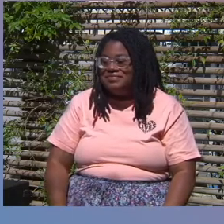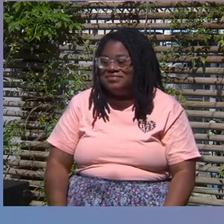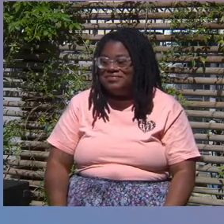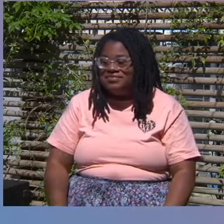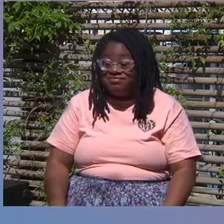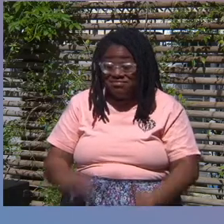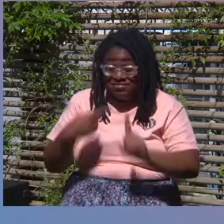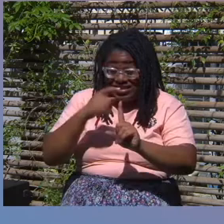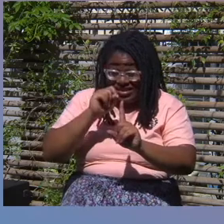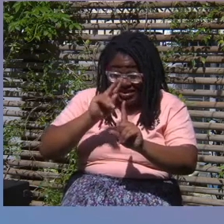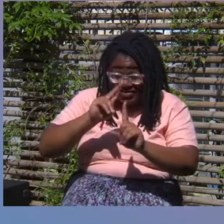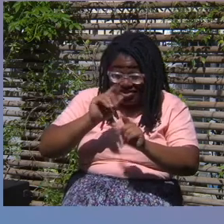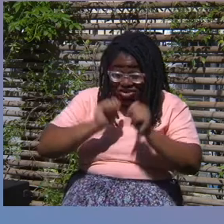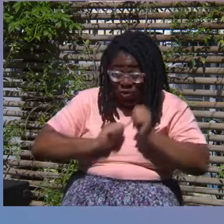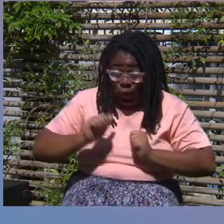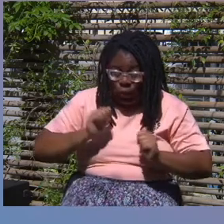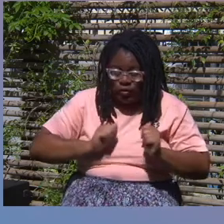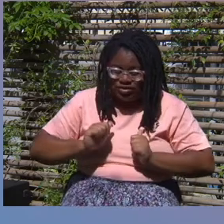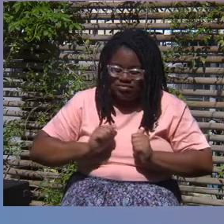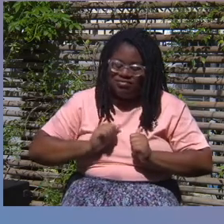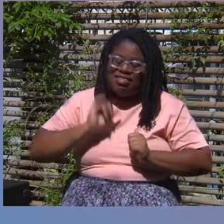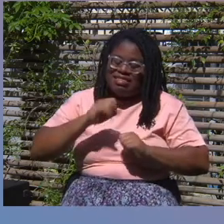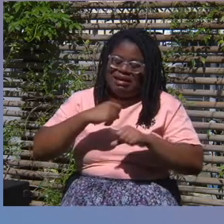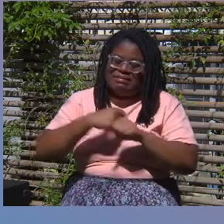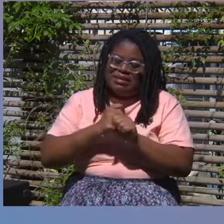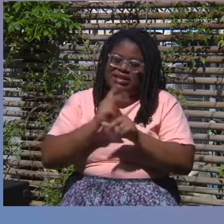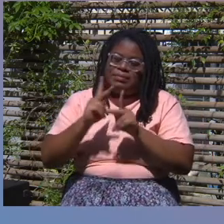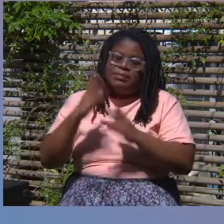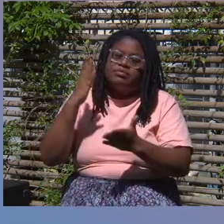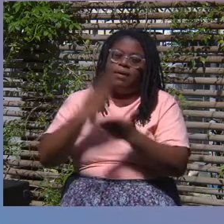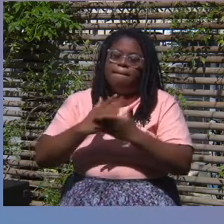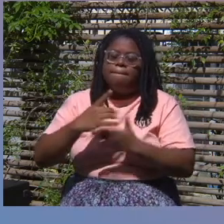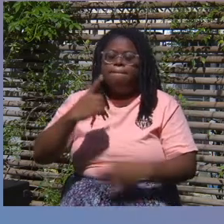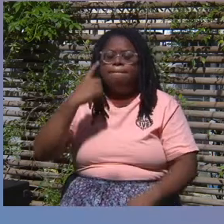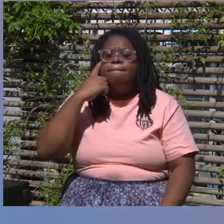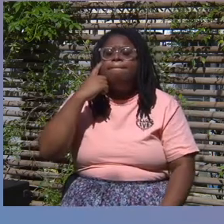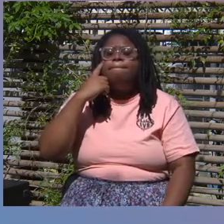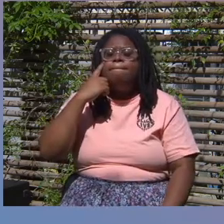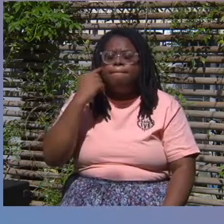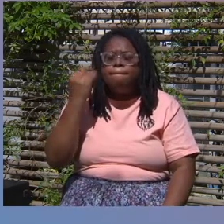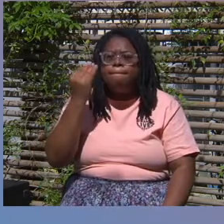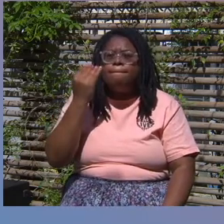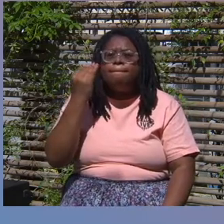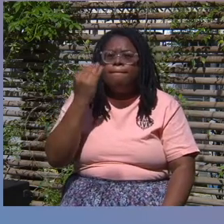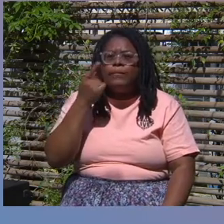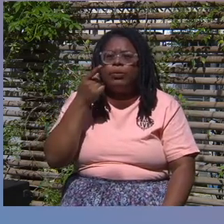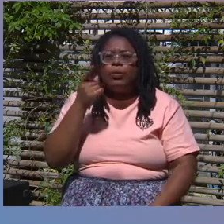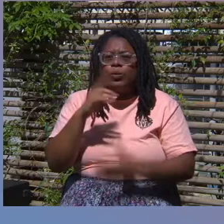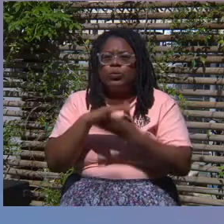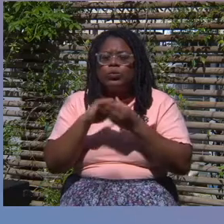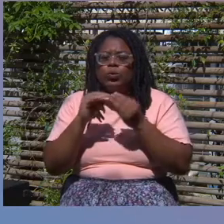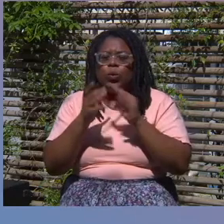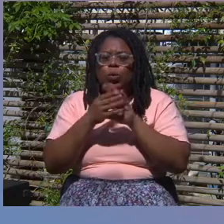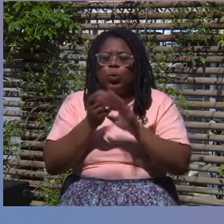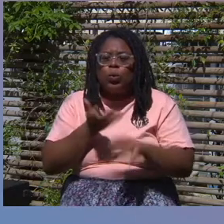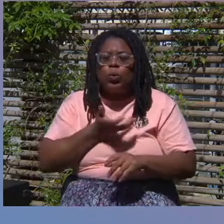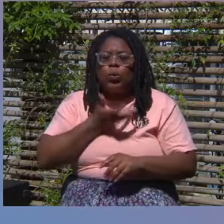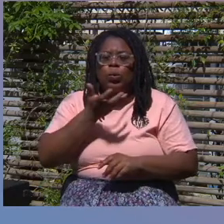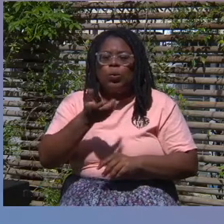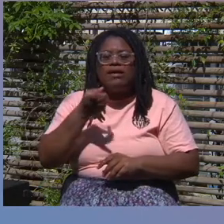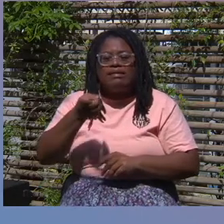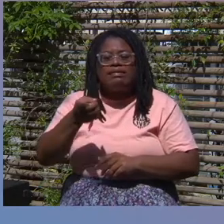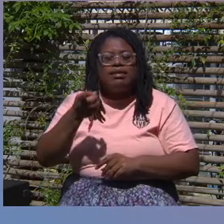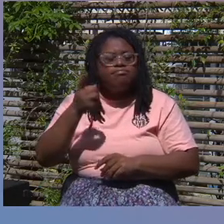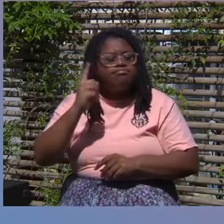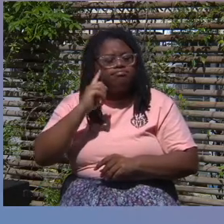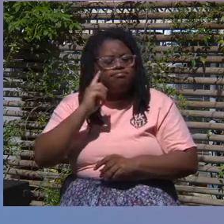those television shows make people stop and think. If you're telling a story that they